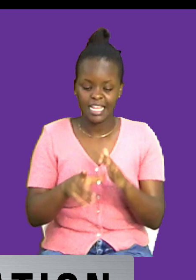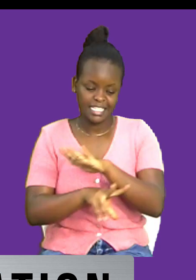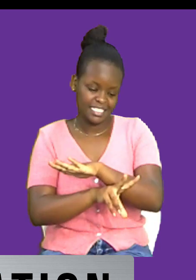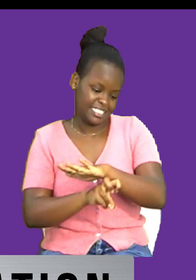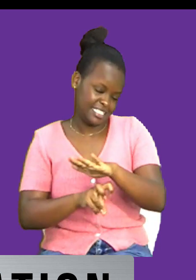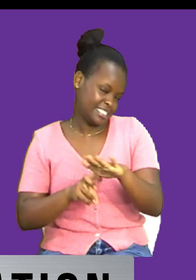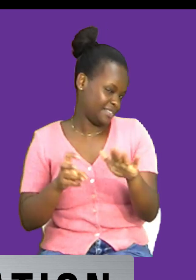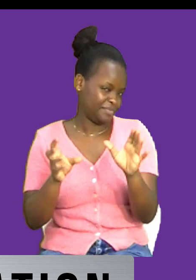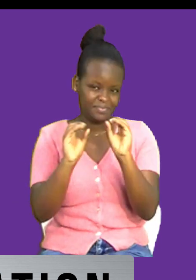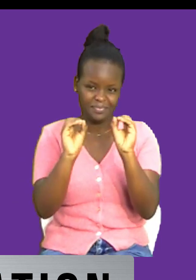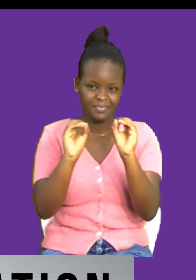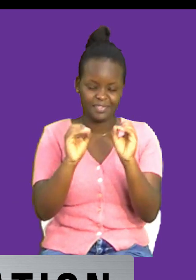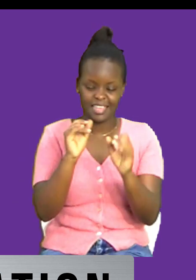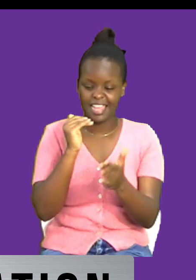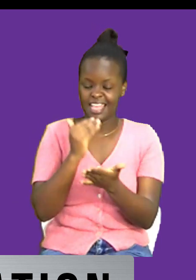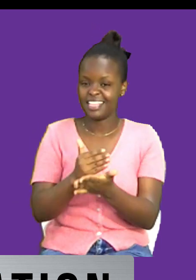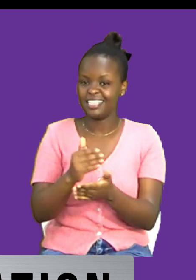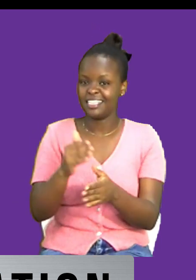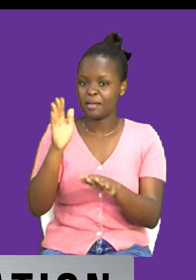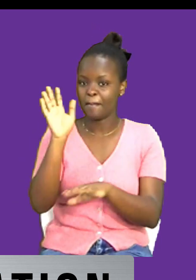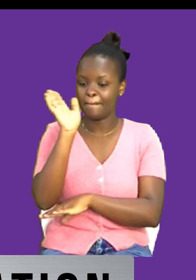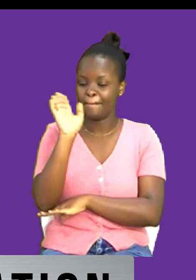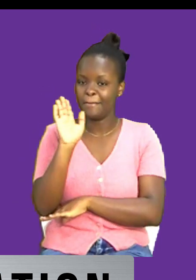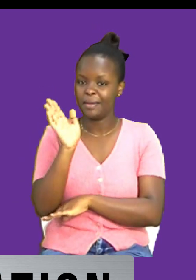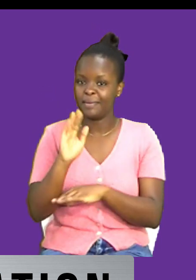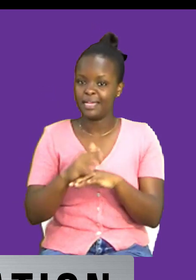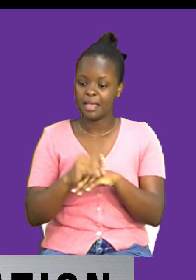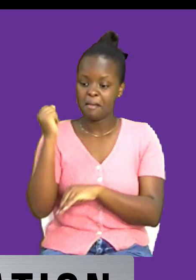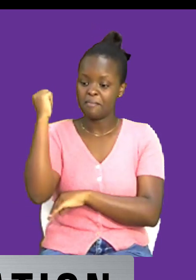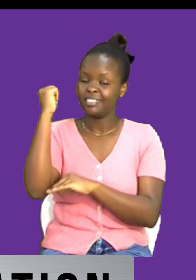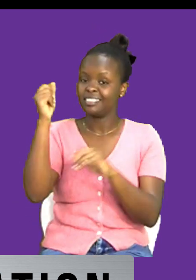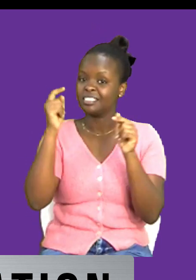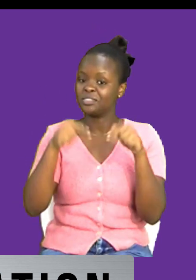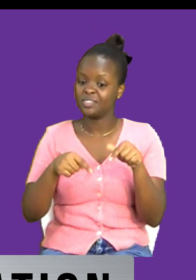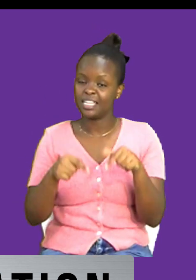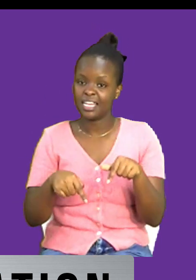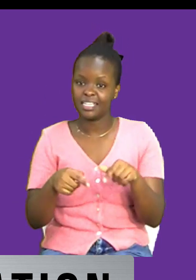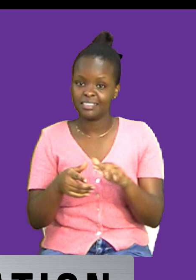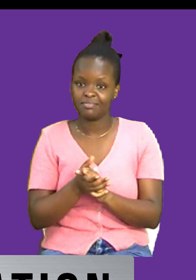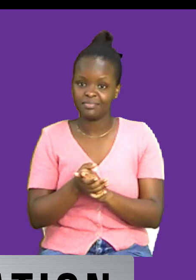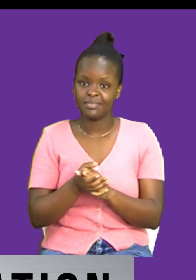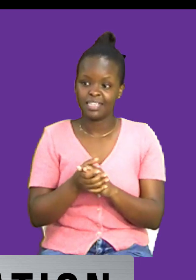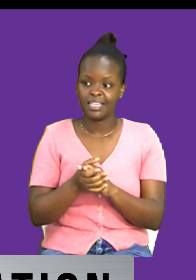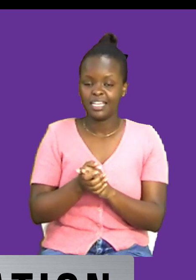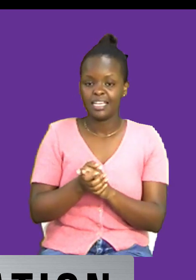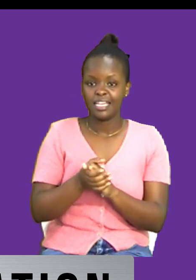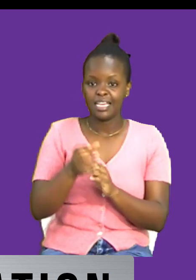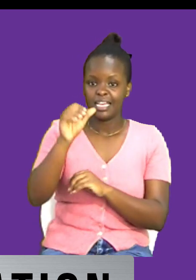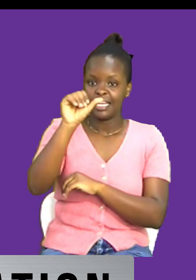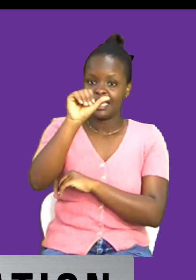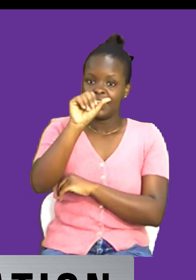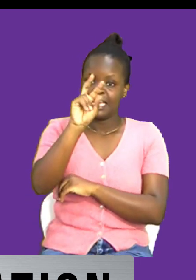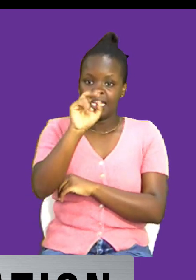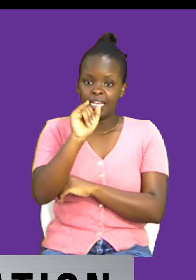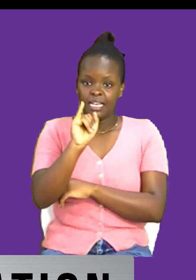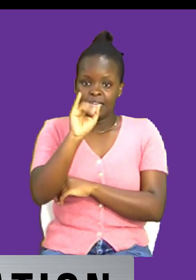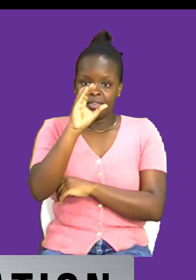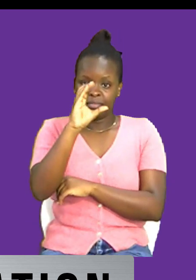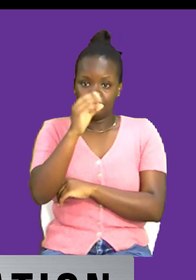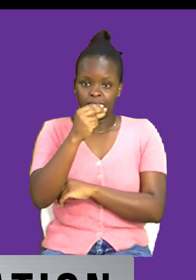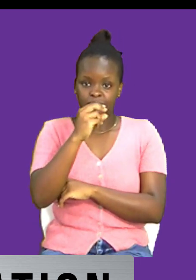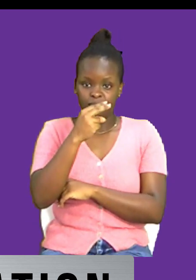That is the end of our show. See you next week on Politics Today. We've been with the Secretary General himself, Free Kenya Movement, Nicholas